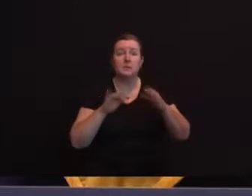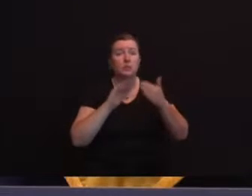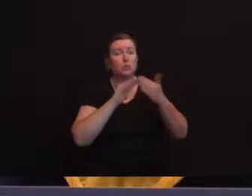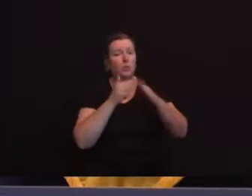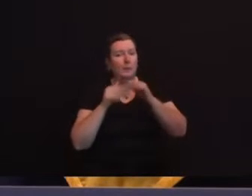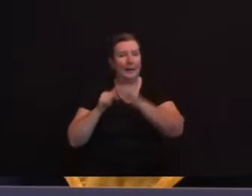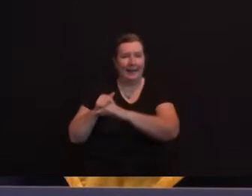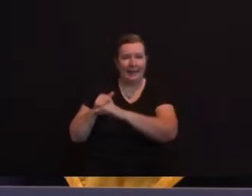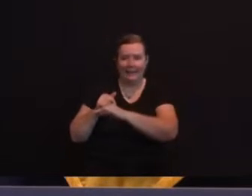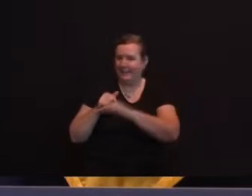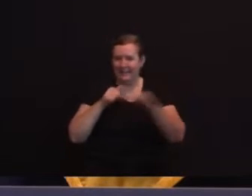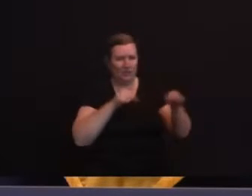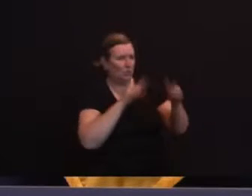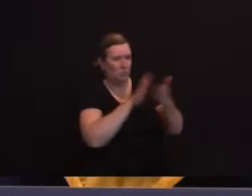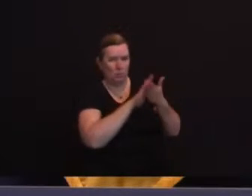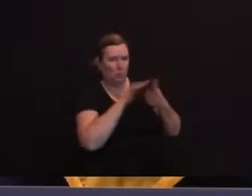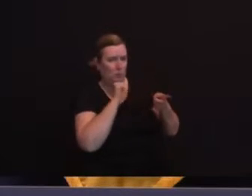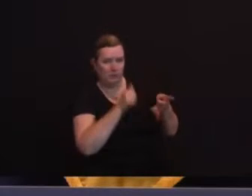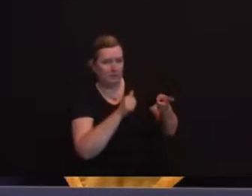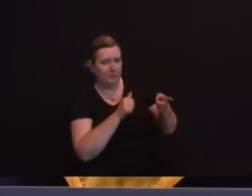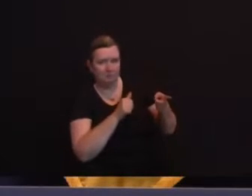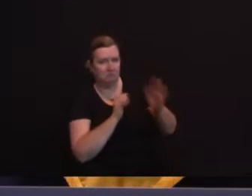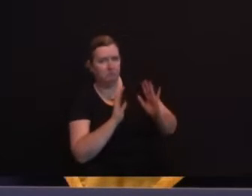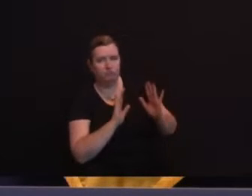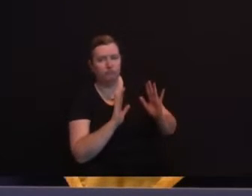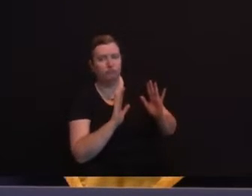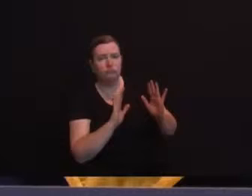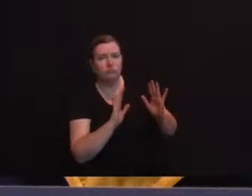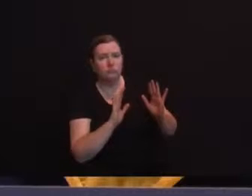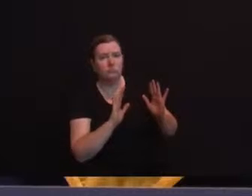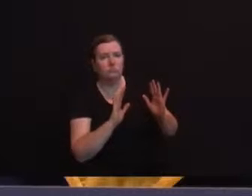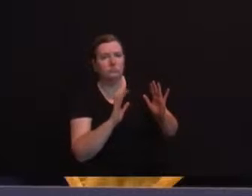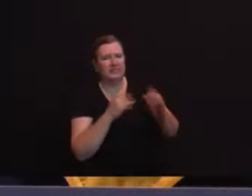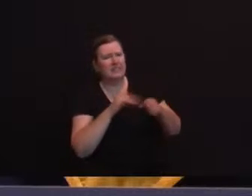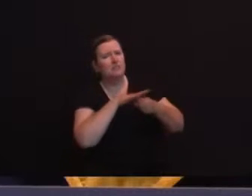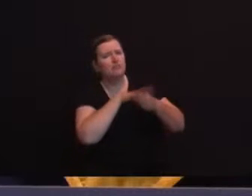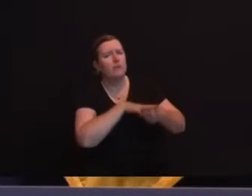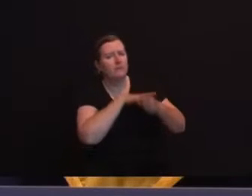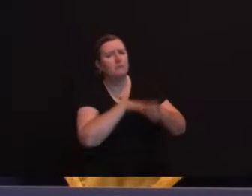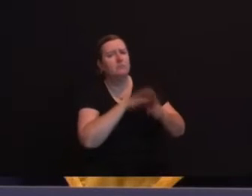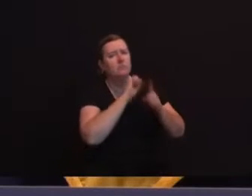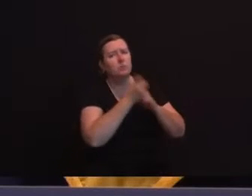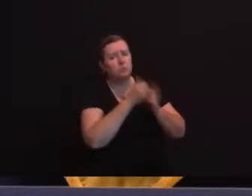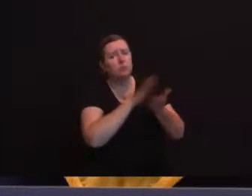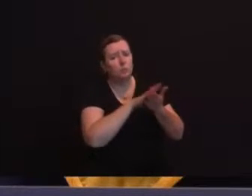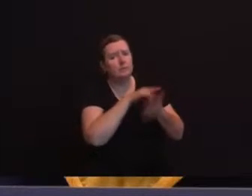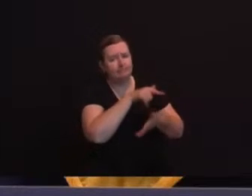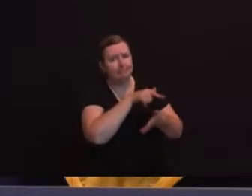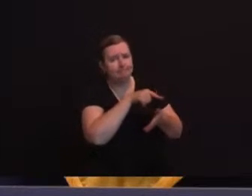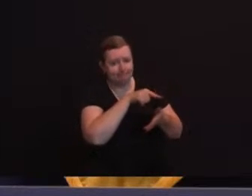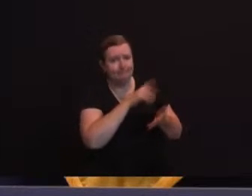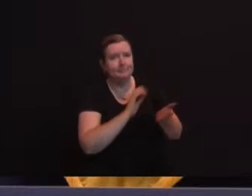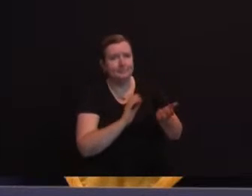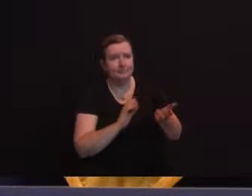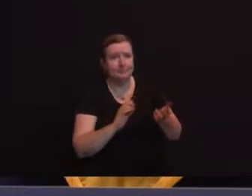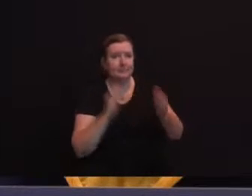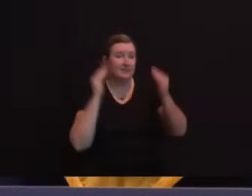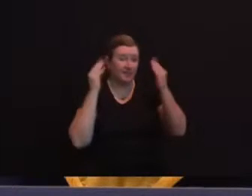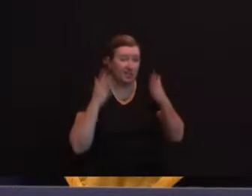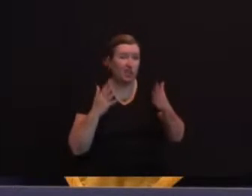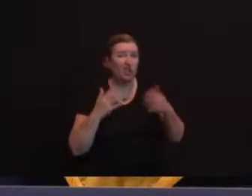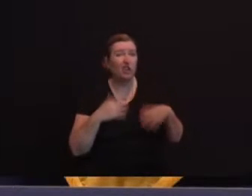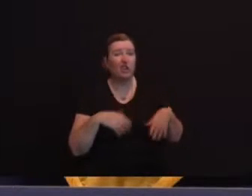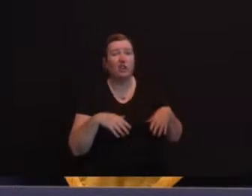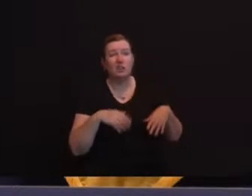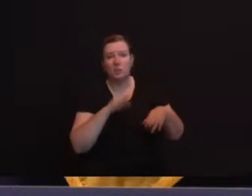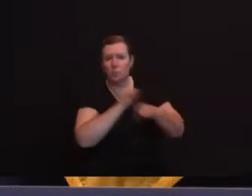of the schools, but that does not mean it is not stressful. And educators, especially at the front lines,